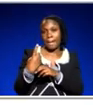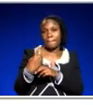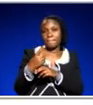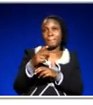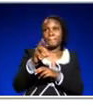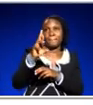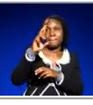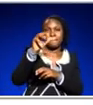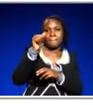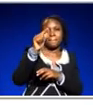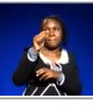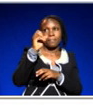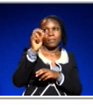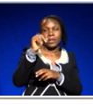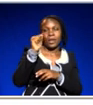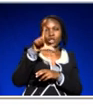rational number.